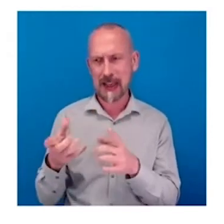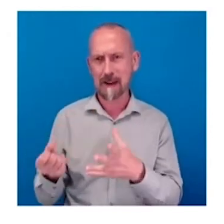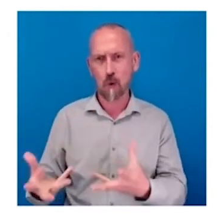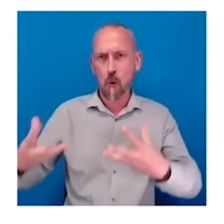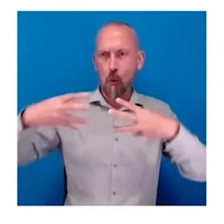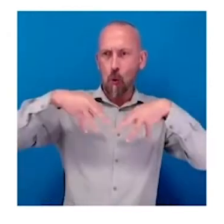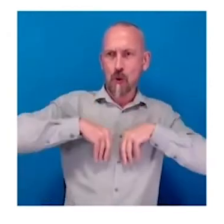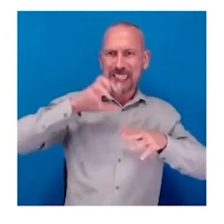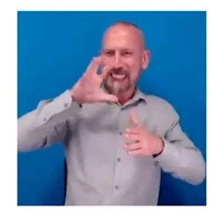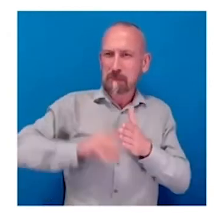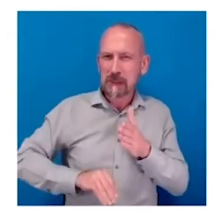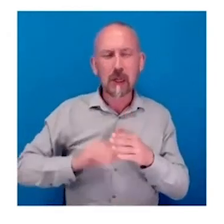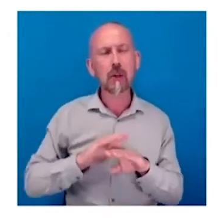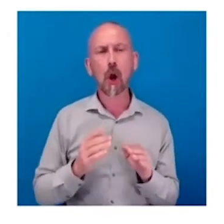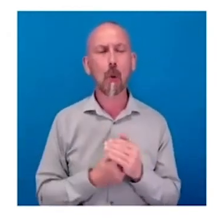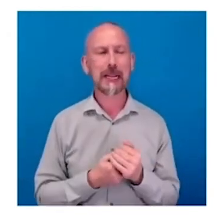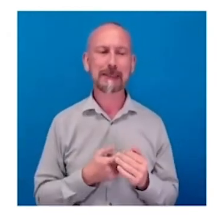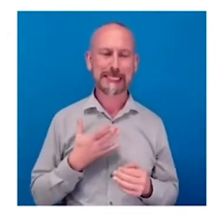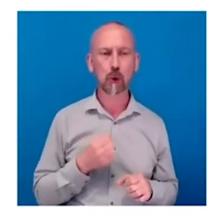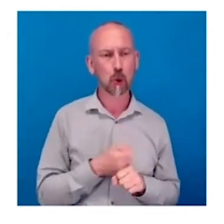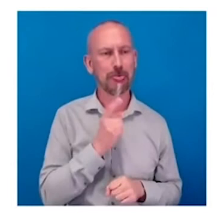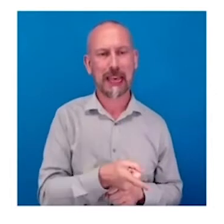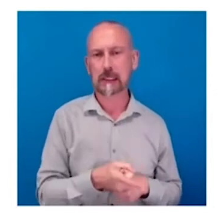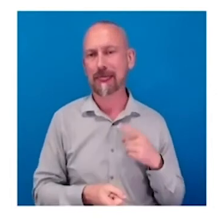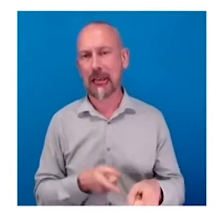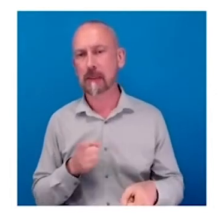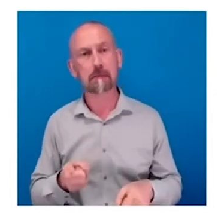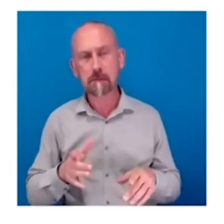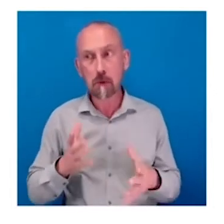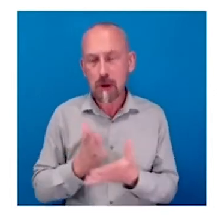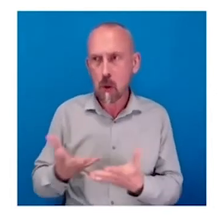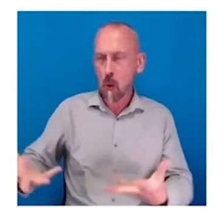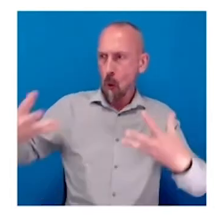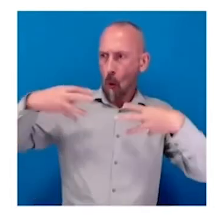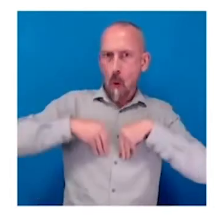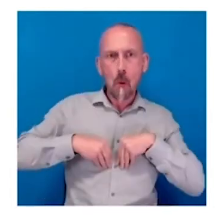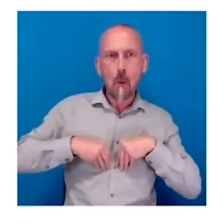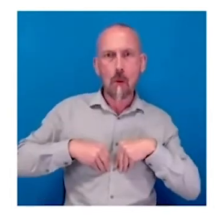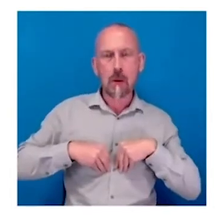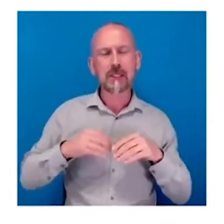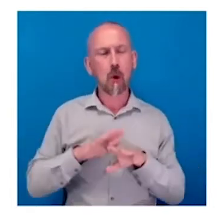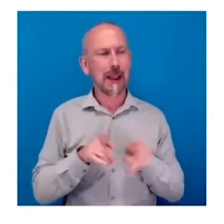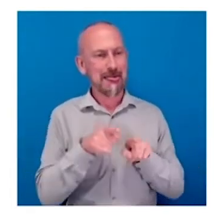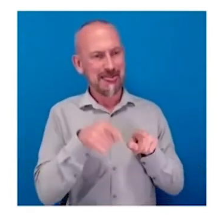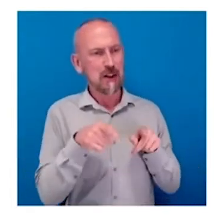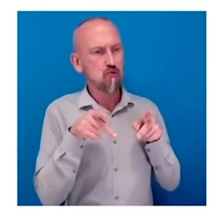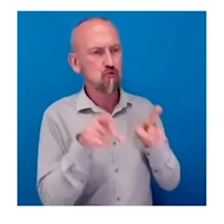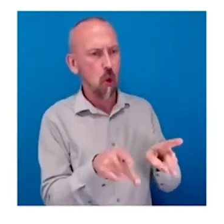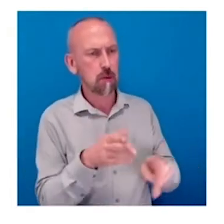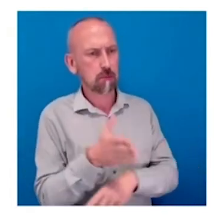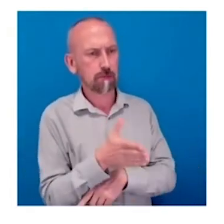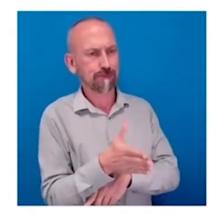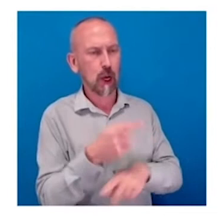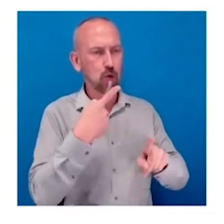a functional experience. So take this road, go down here, that's, there's a crossing